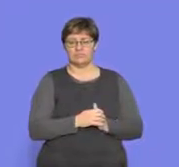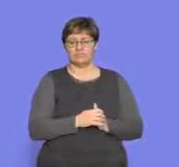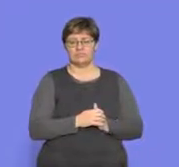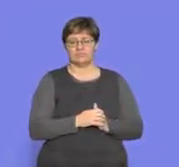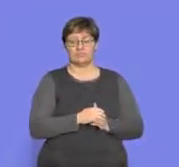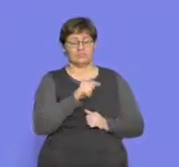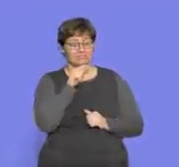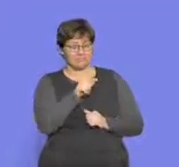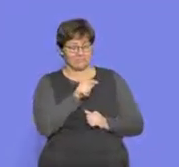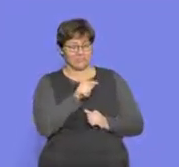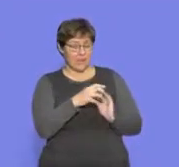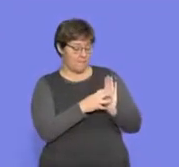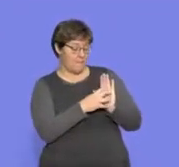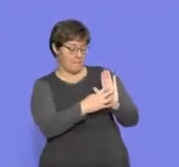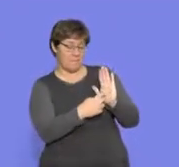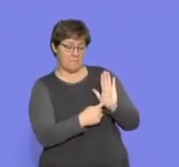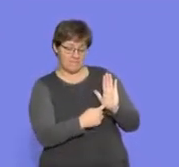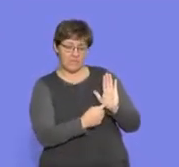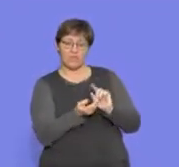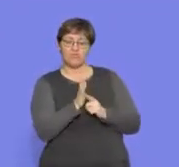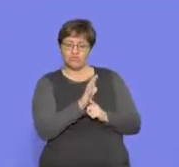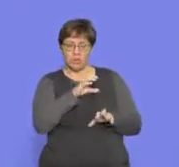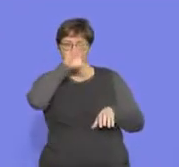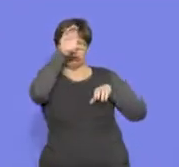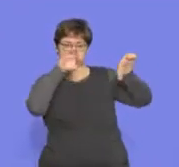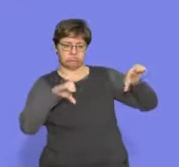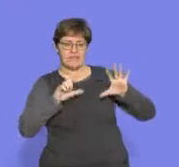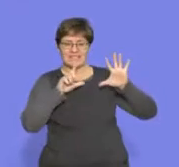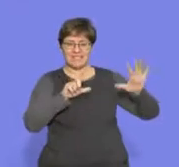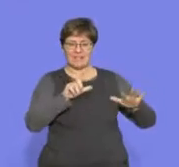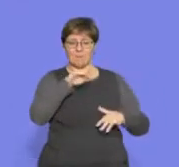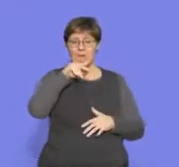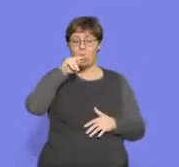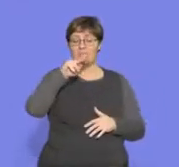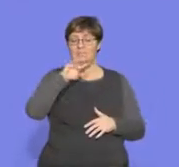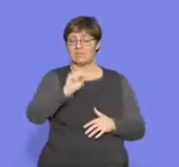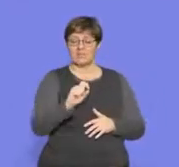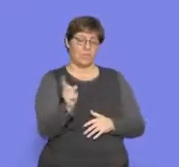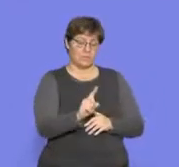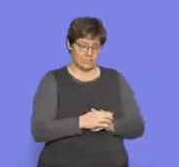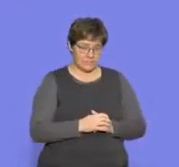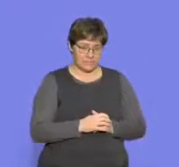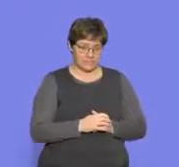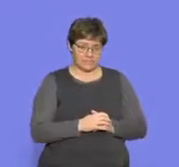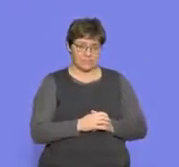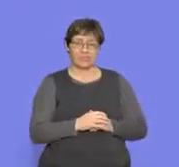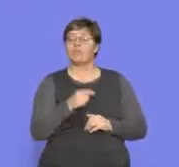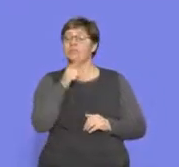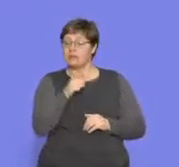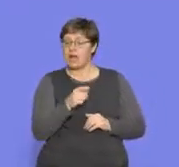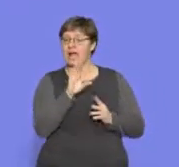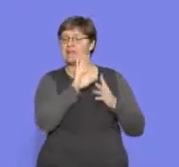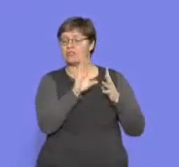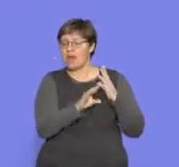pen, this map indicates the distribution of our 7 biomes. It's important that we recognize that each biome